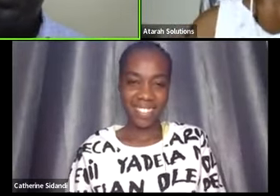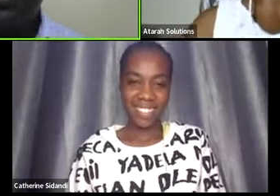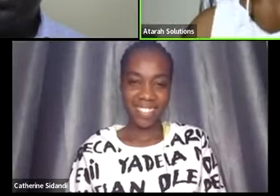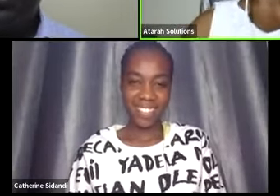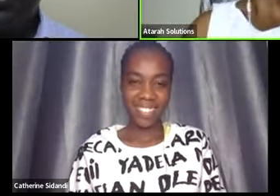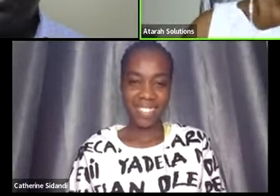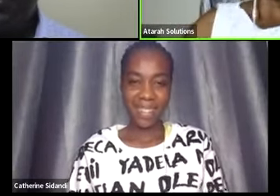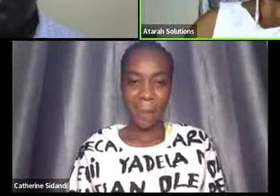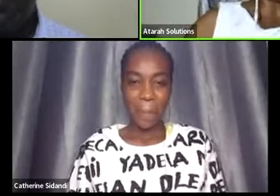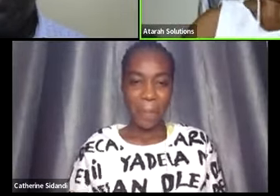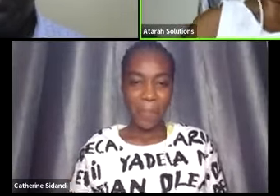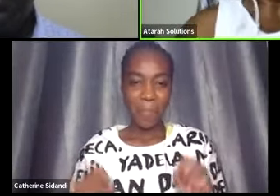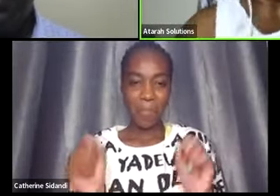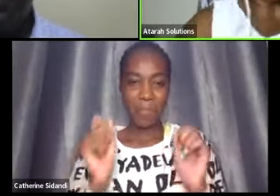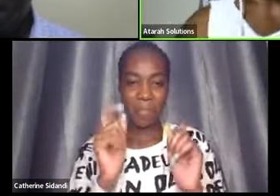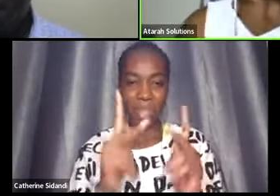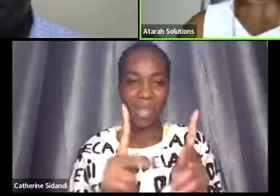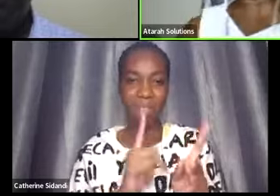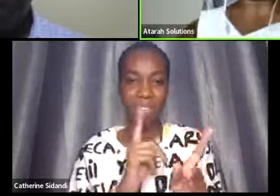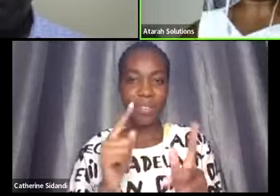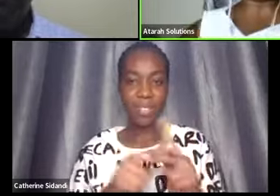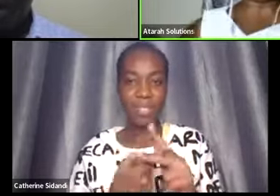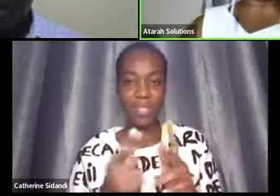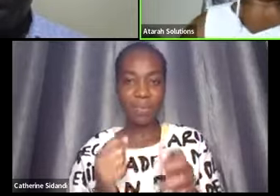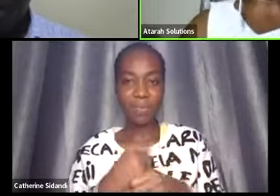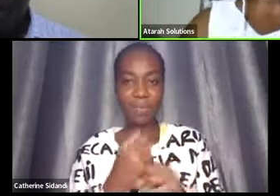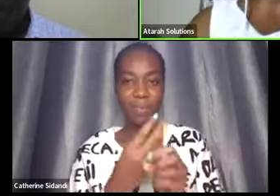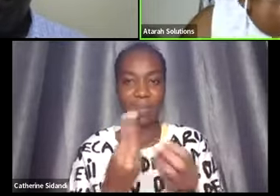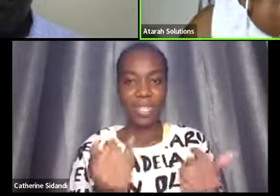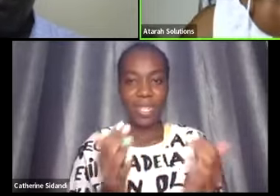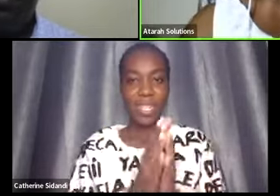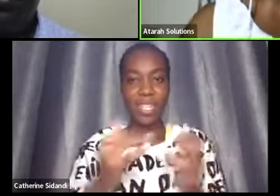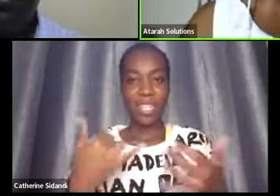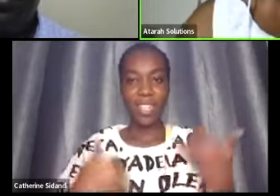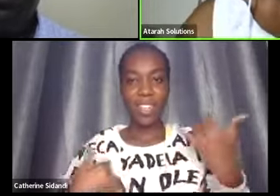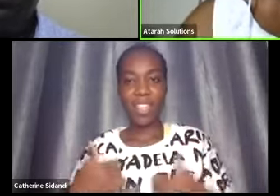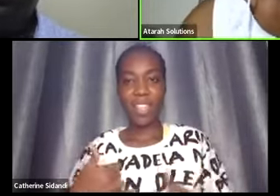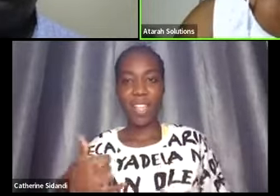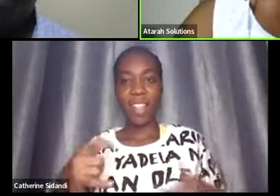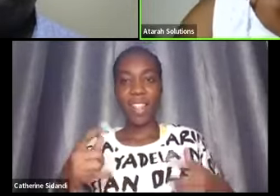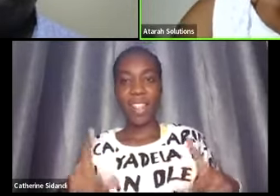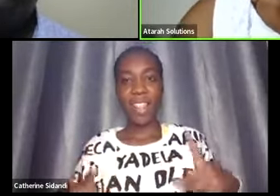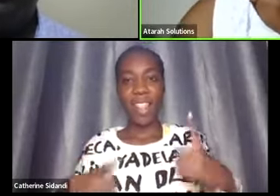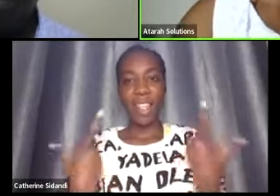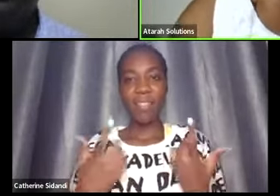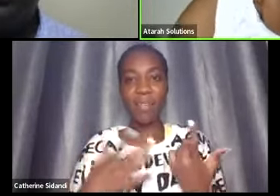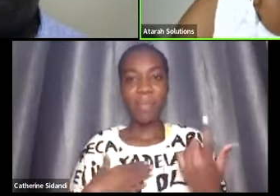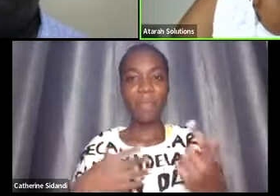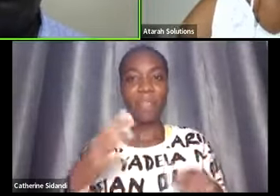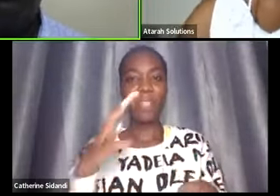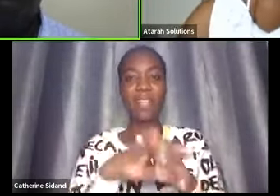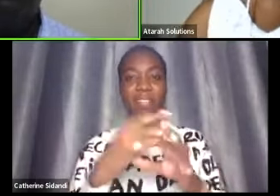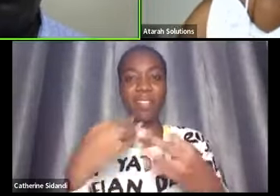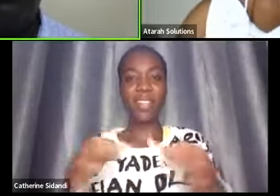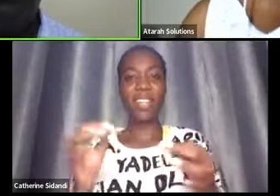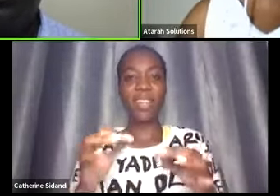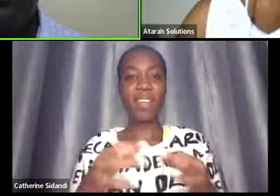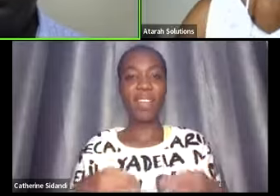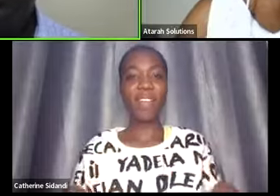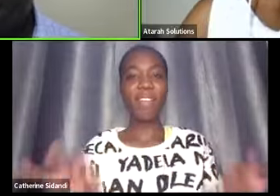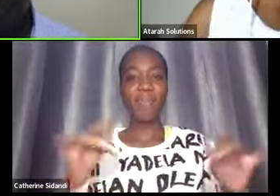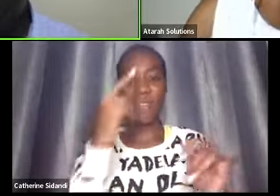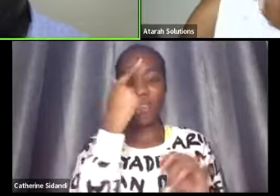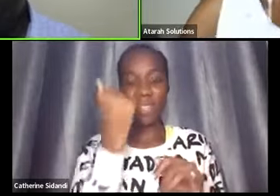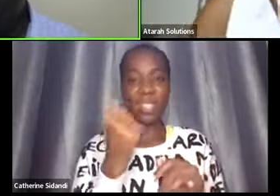Okay, so start making money and enjoy your life. So I will come for that course. Can I get a free offer because I'm Grace? Come on board. We